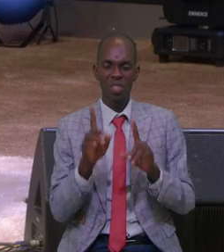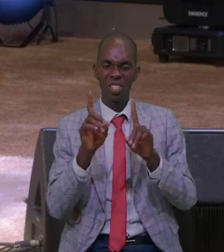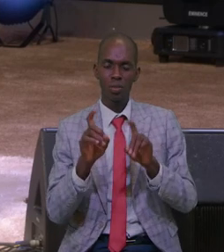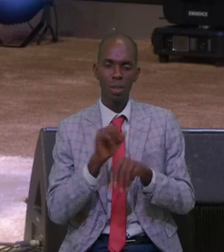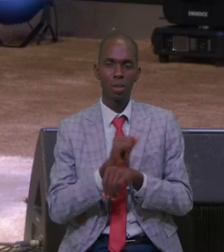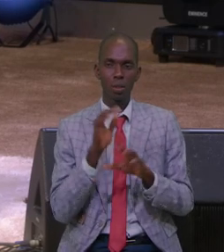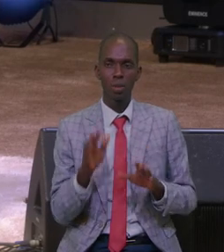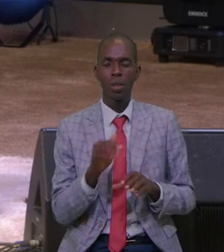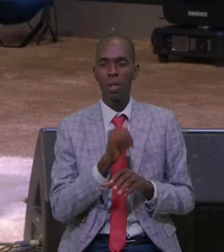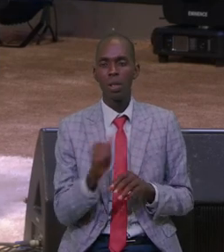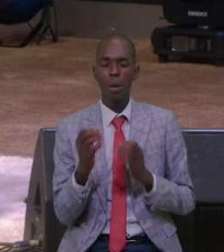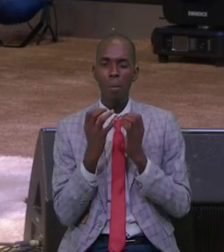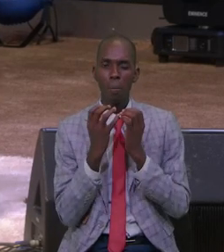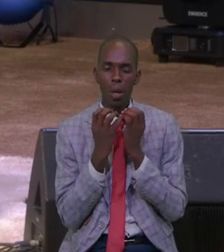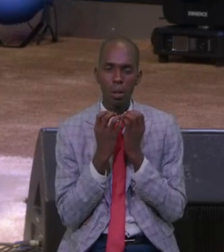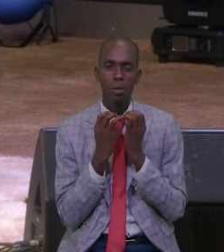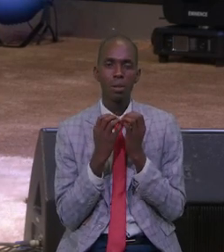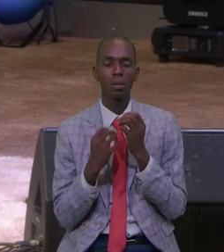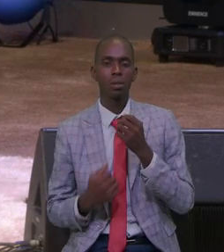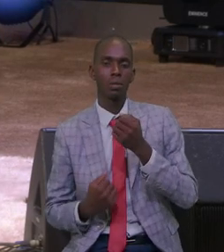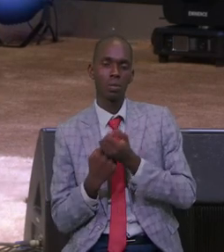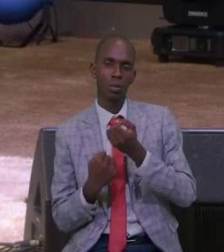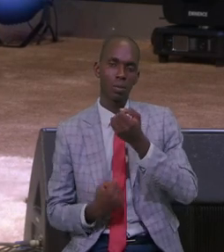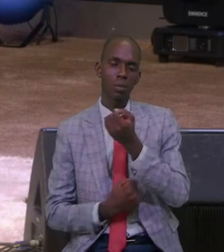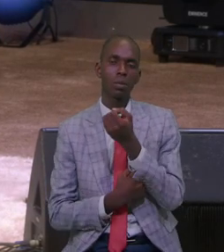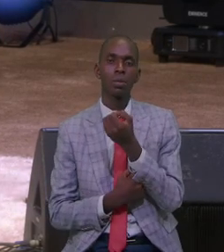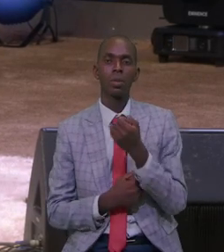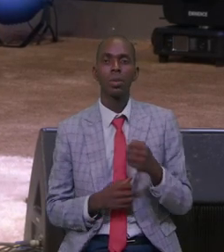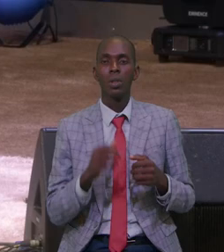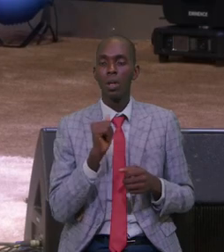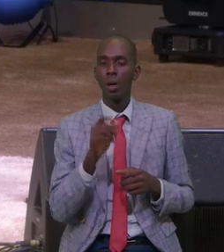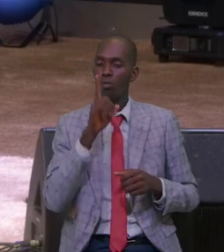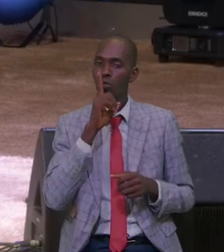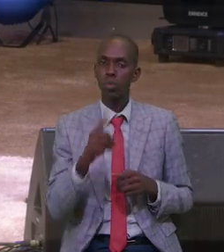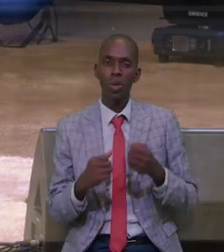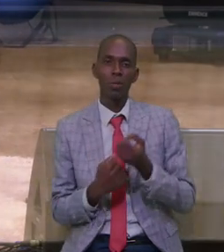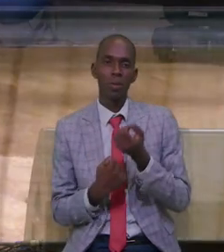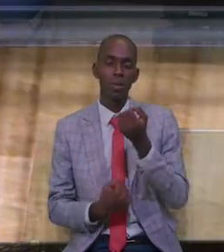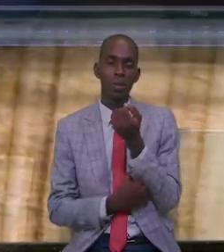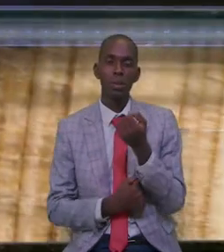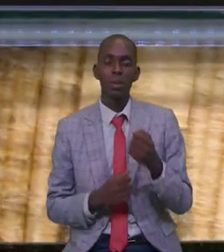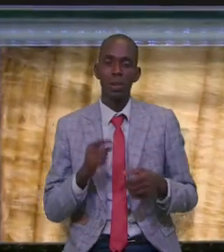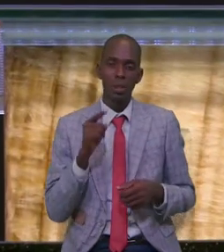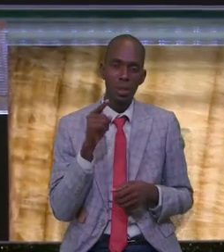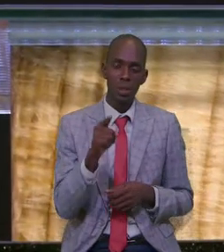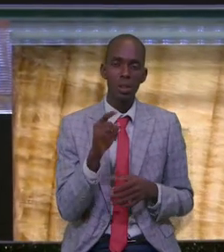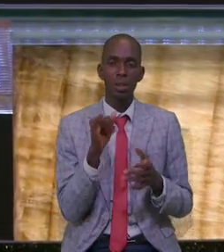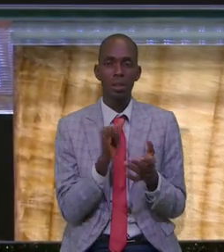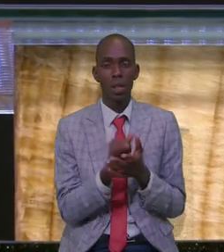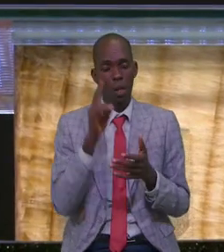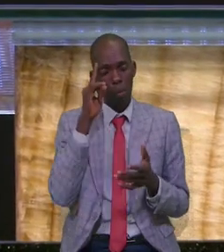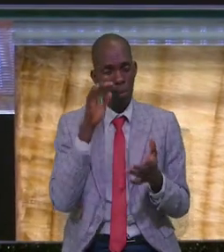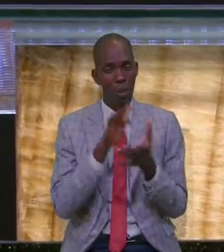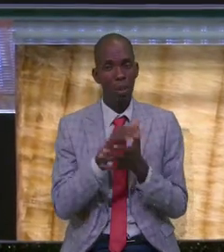precious cornerstone, a precious cornerstone, a sure foundation. He that believeth